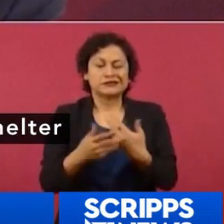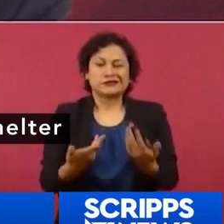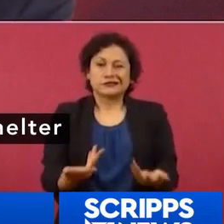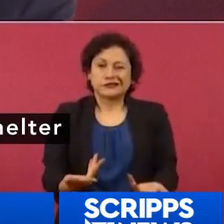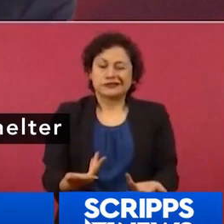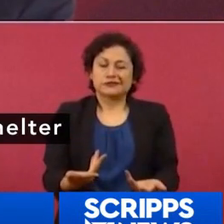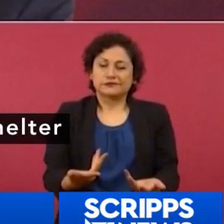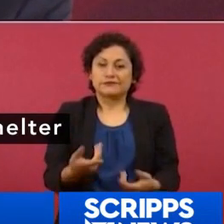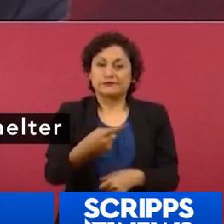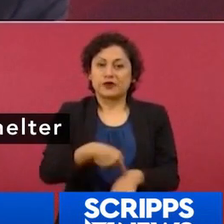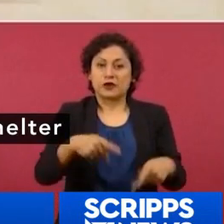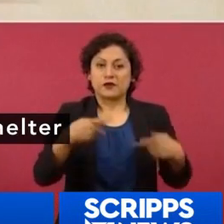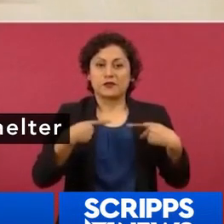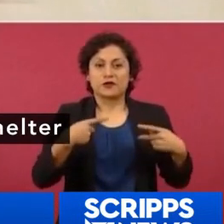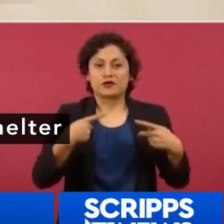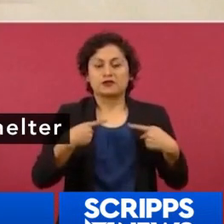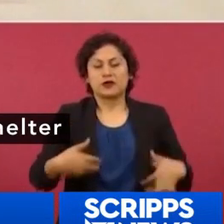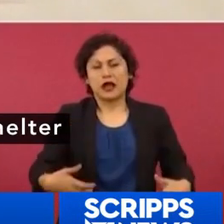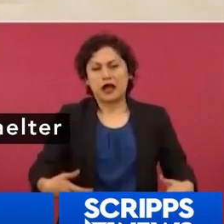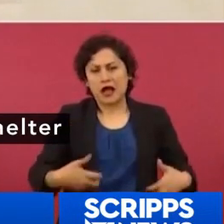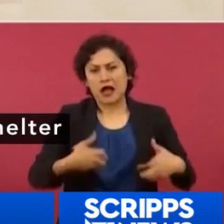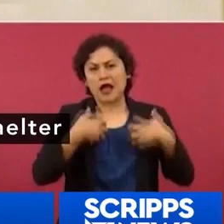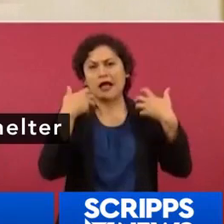en la puerta del albergue,